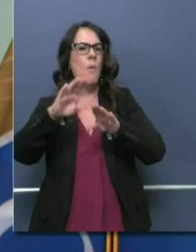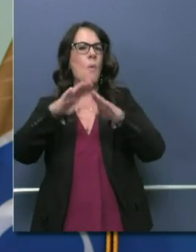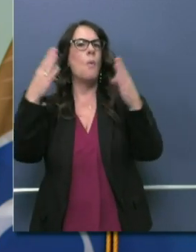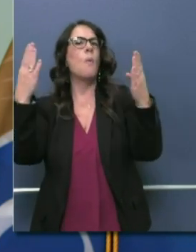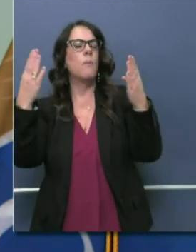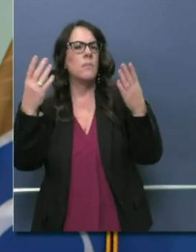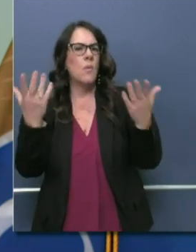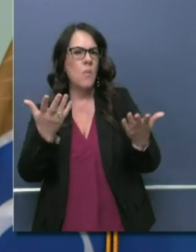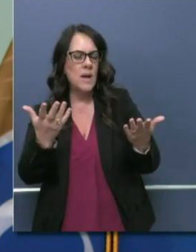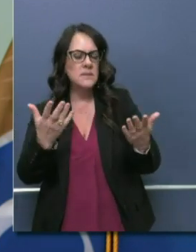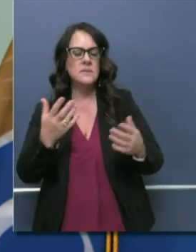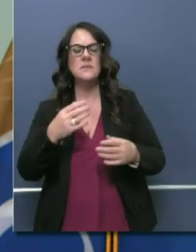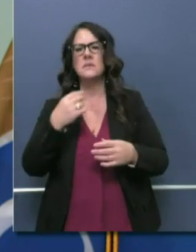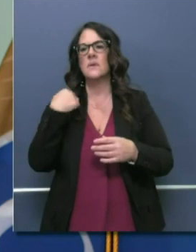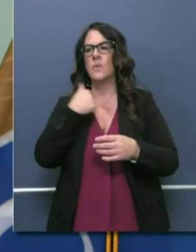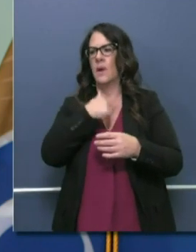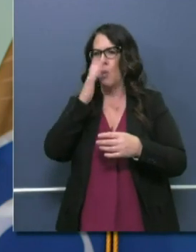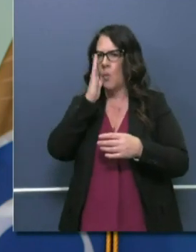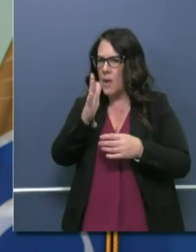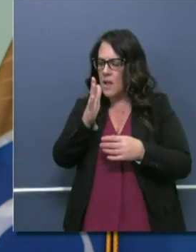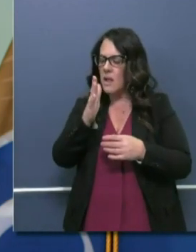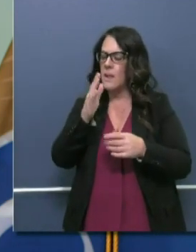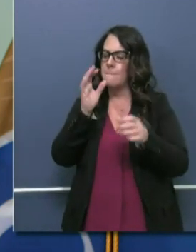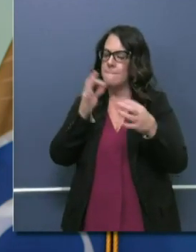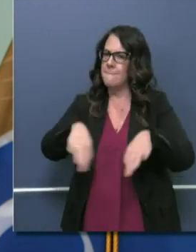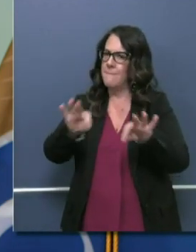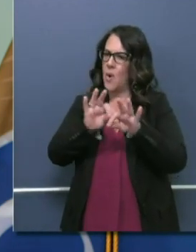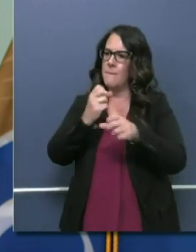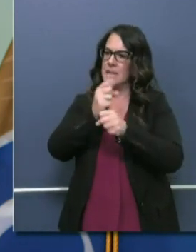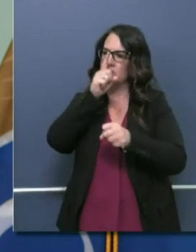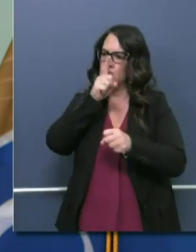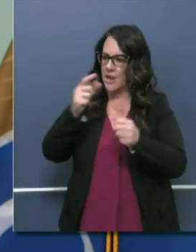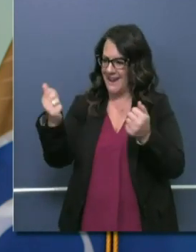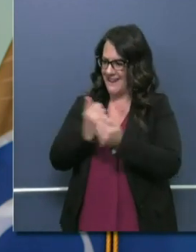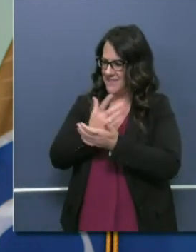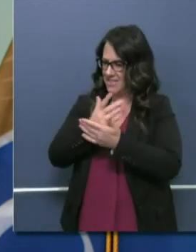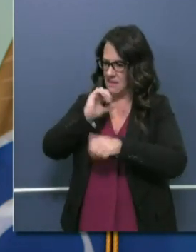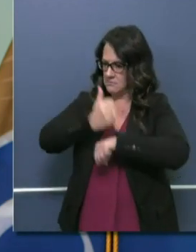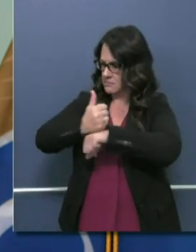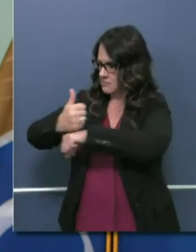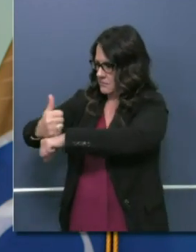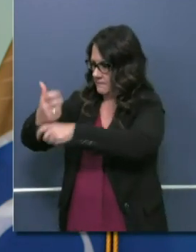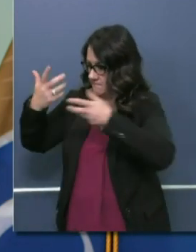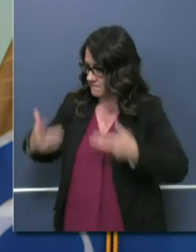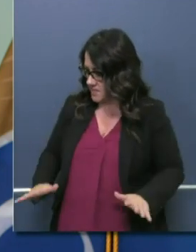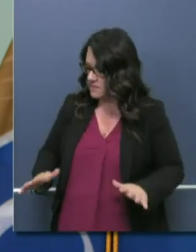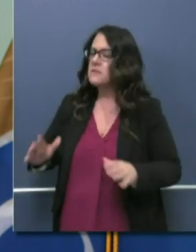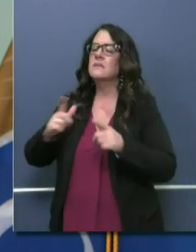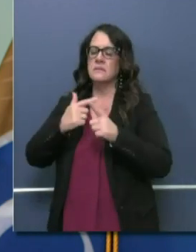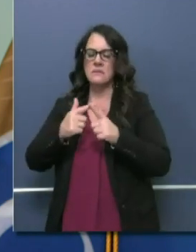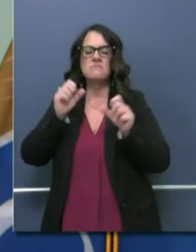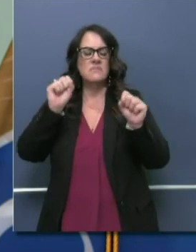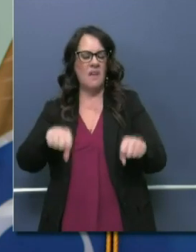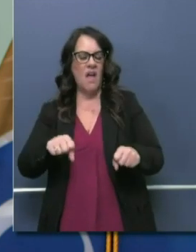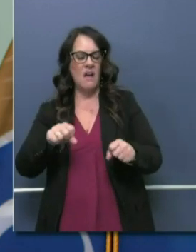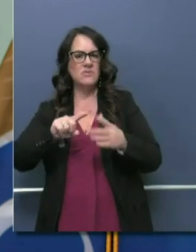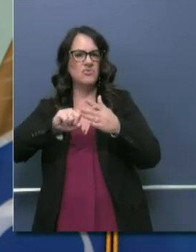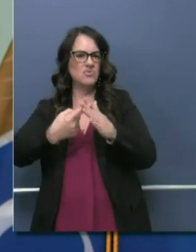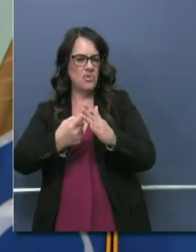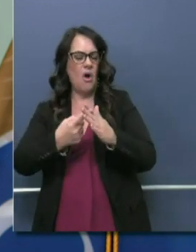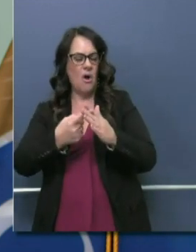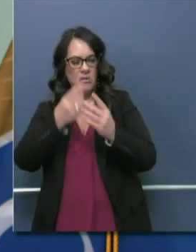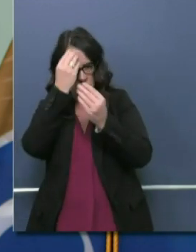again, the modifications, the adaptations need to be in place before we can move into that second phase. But it can begin as